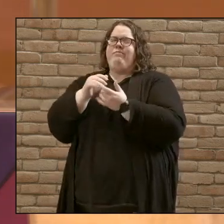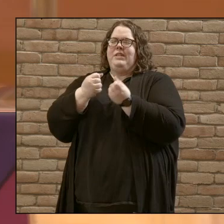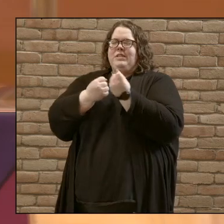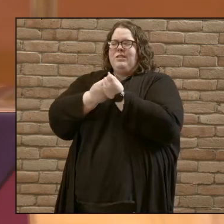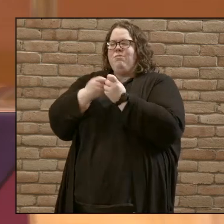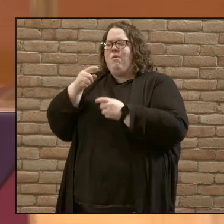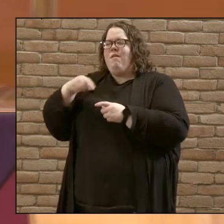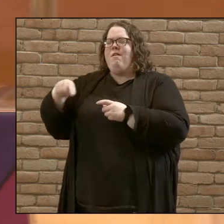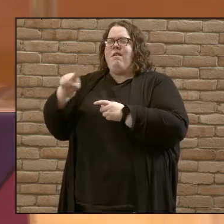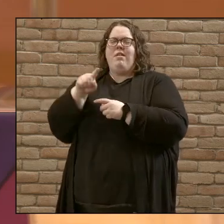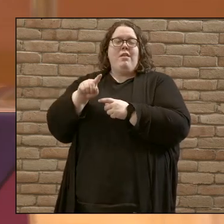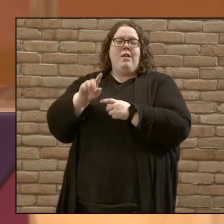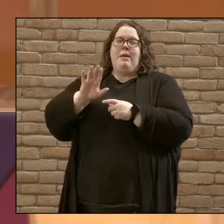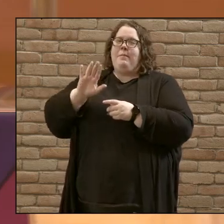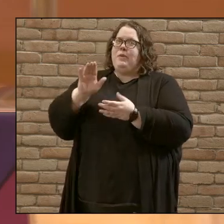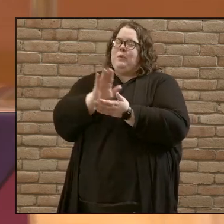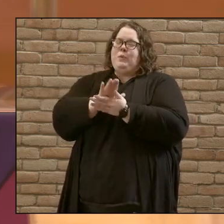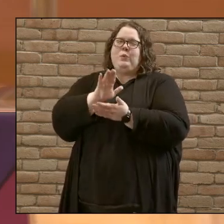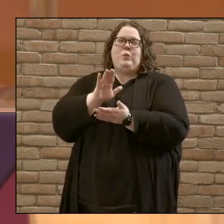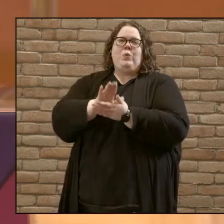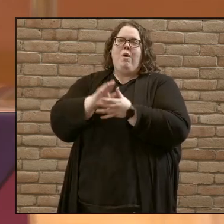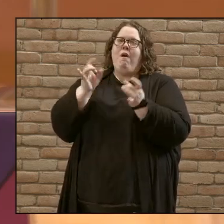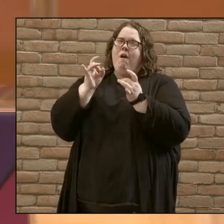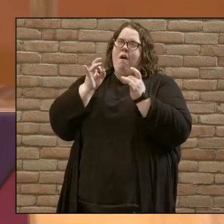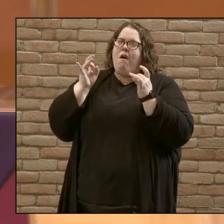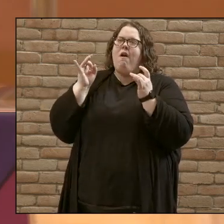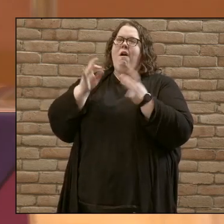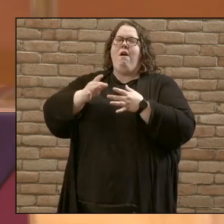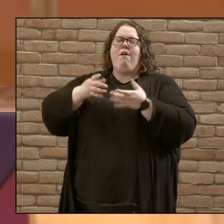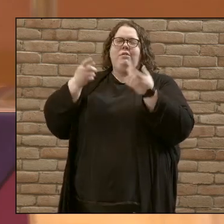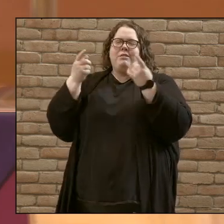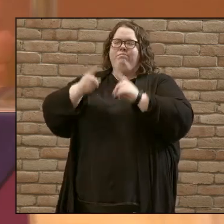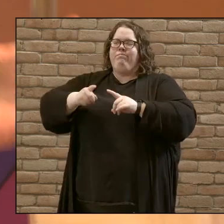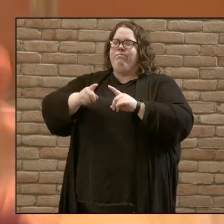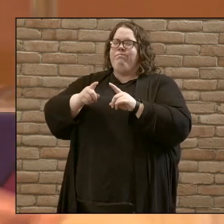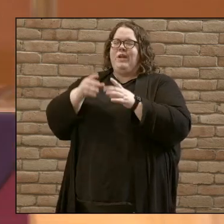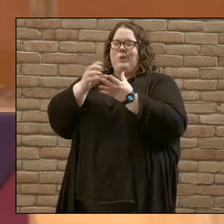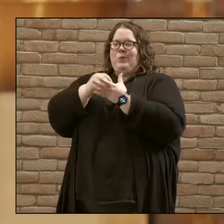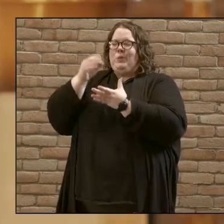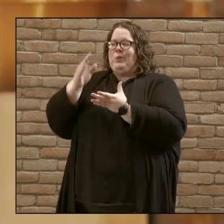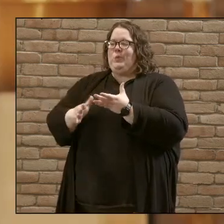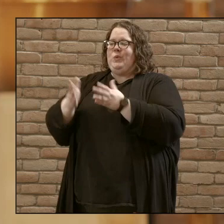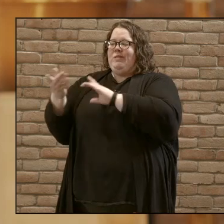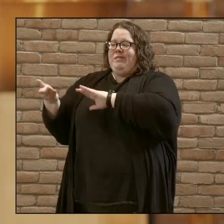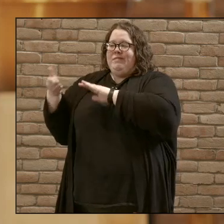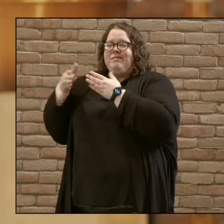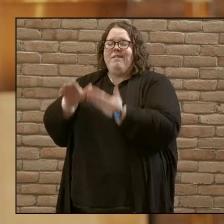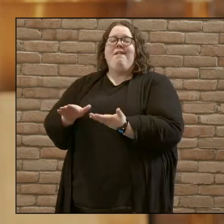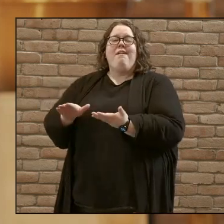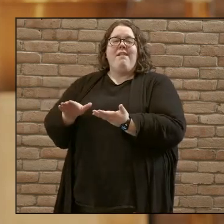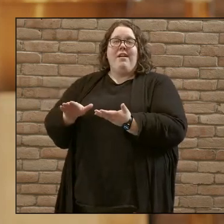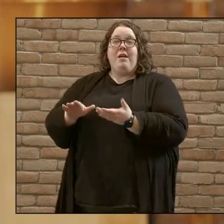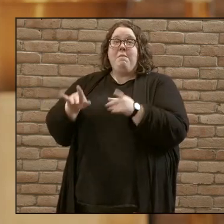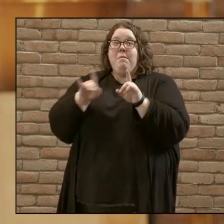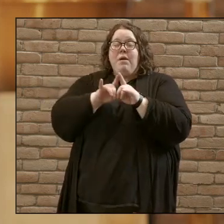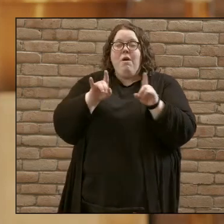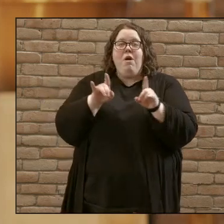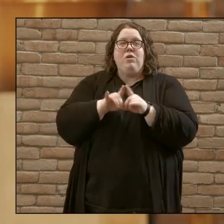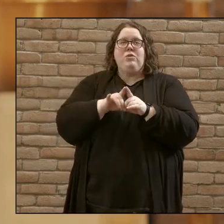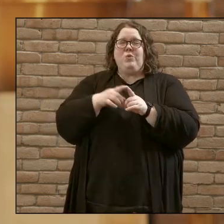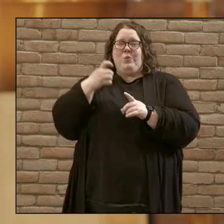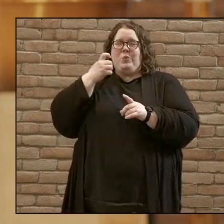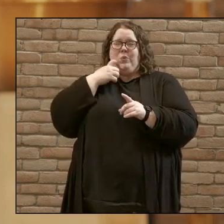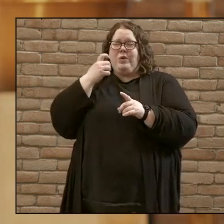as they've gone through this big tragedy of the loss of a student, but also coming back to in person and all that they've had to walk